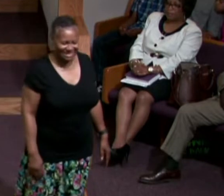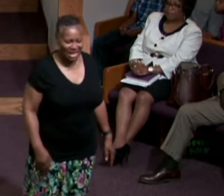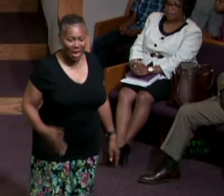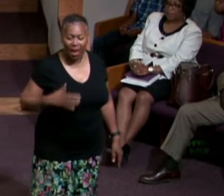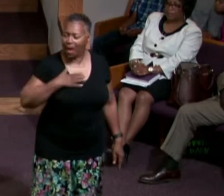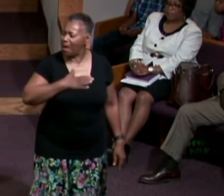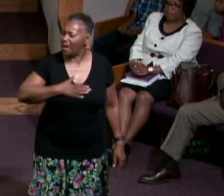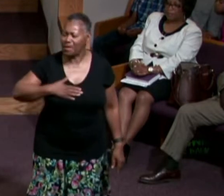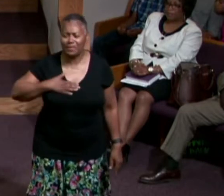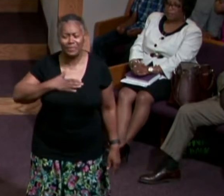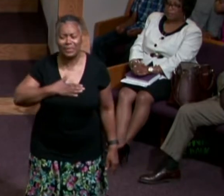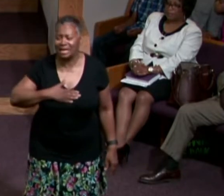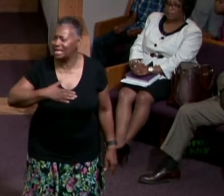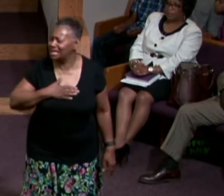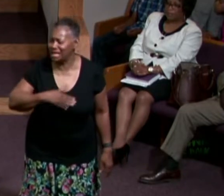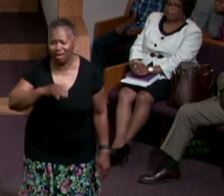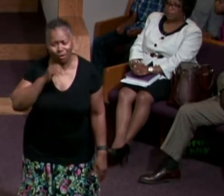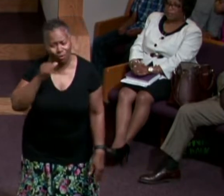please don't think